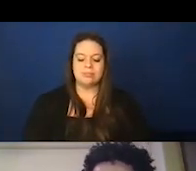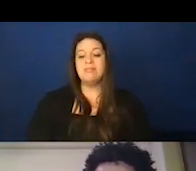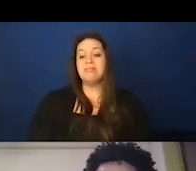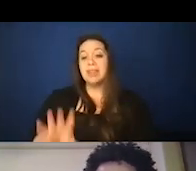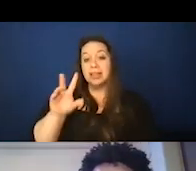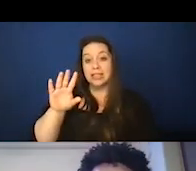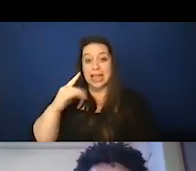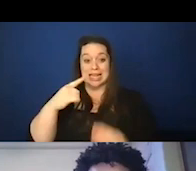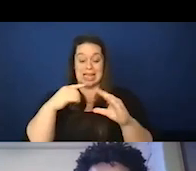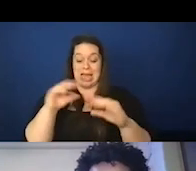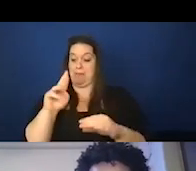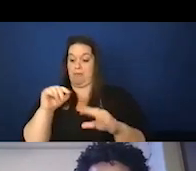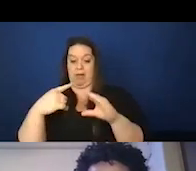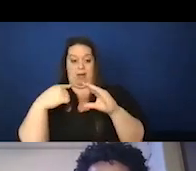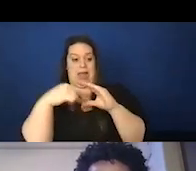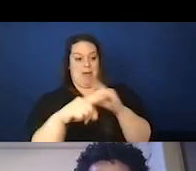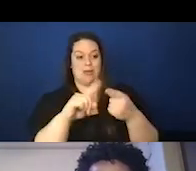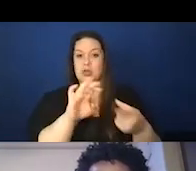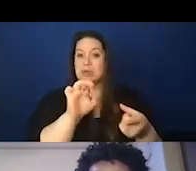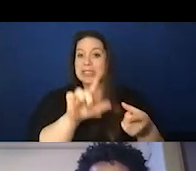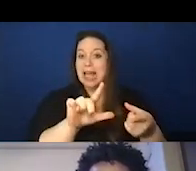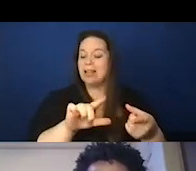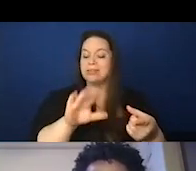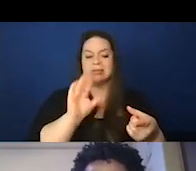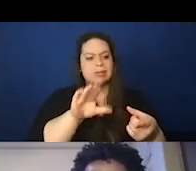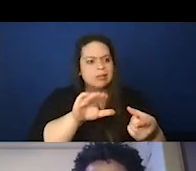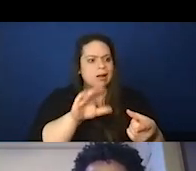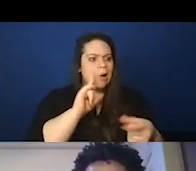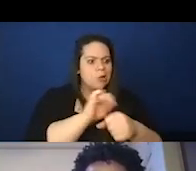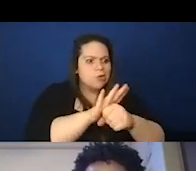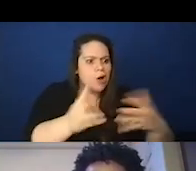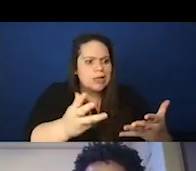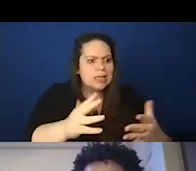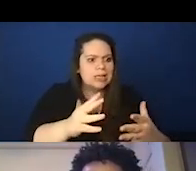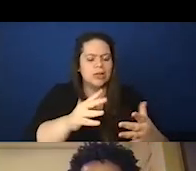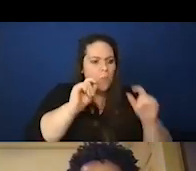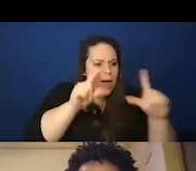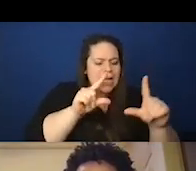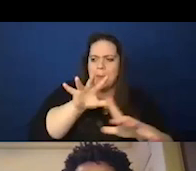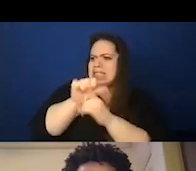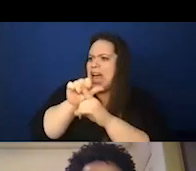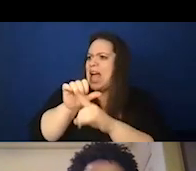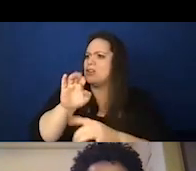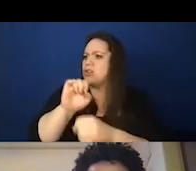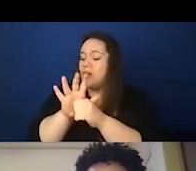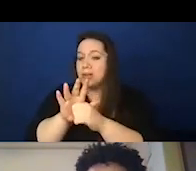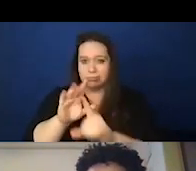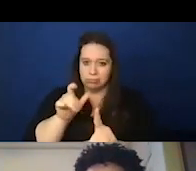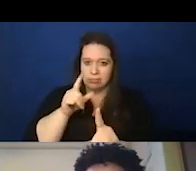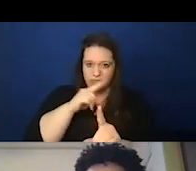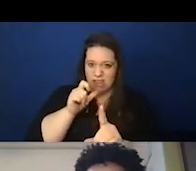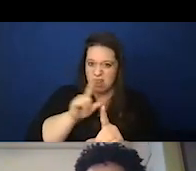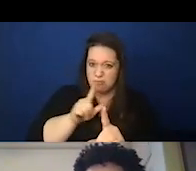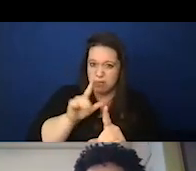around. Get the immune system, wake up immune system and attack the COVID. And that's what it does. And then after